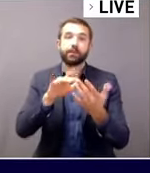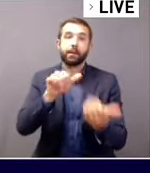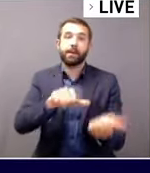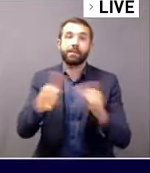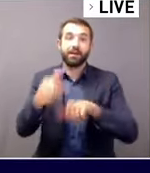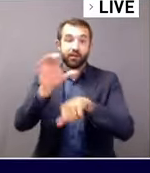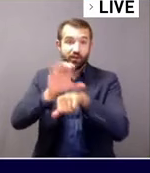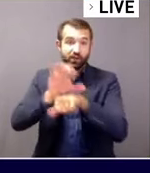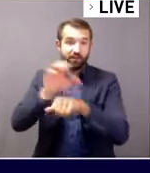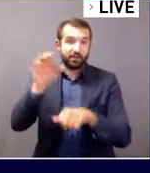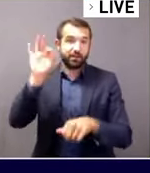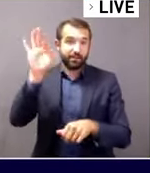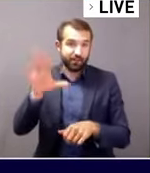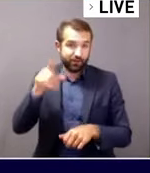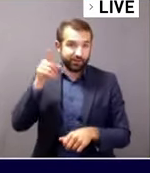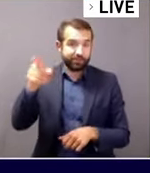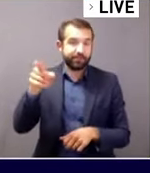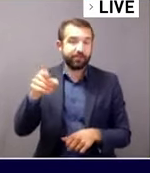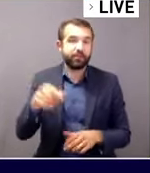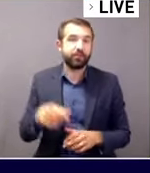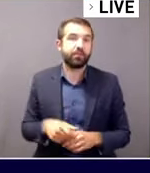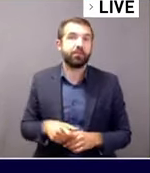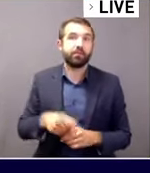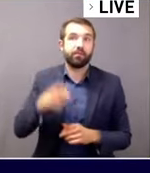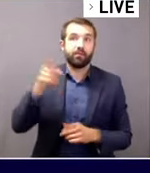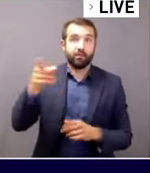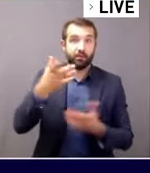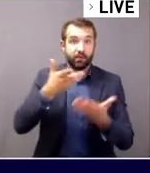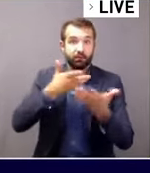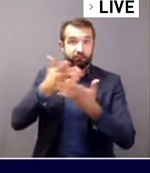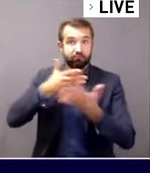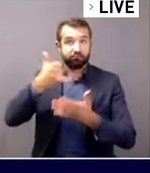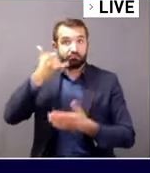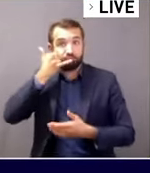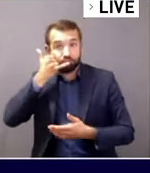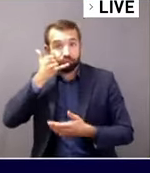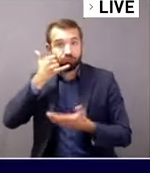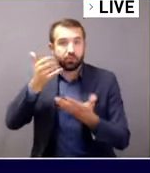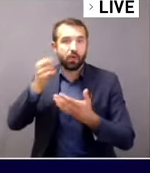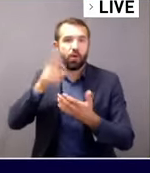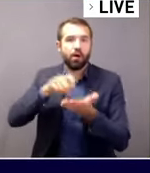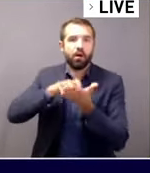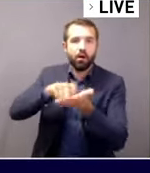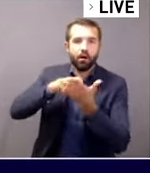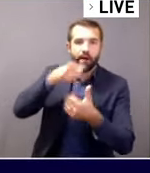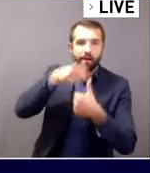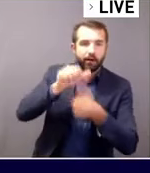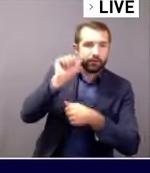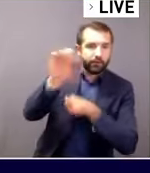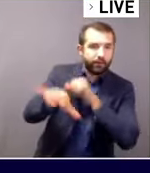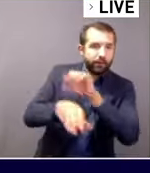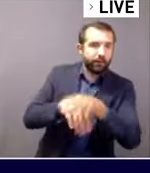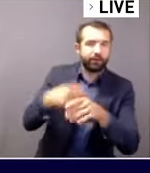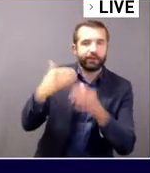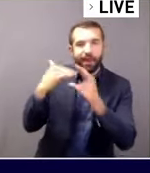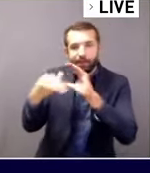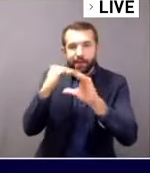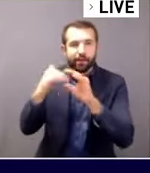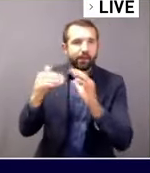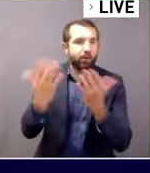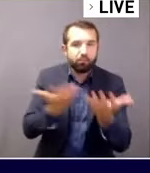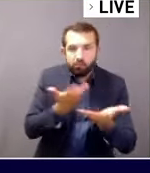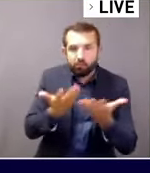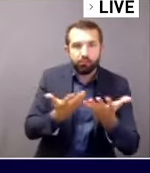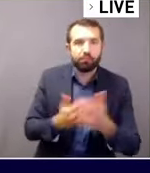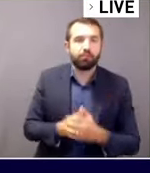verbal communication or has it shifted to just written communication? I have not spoken or